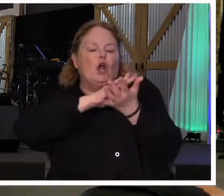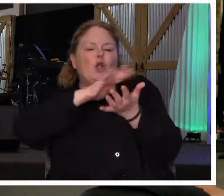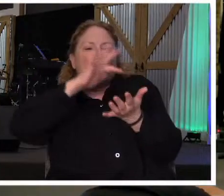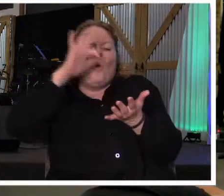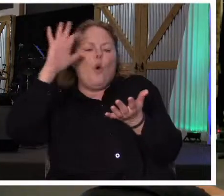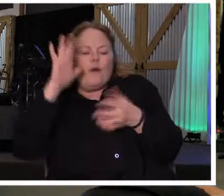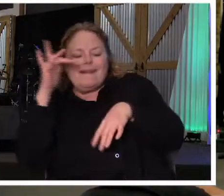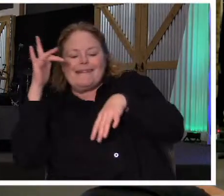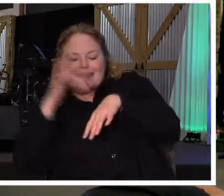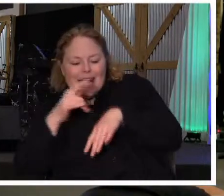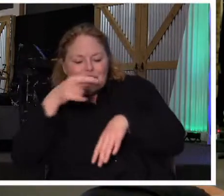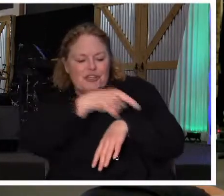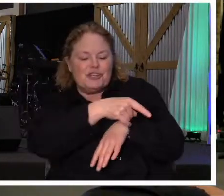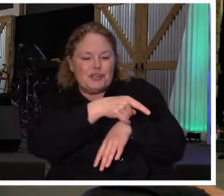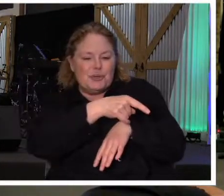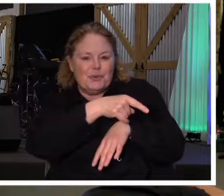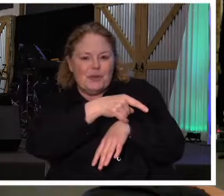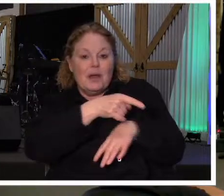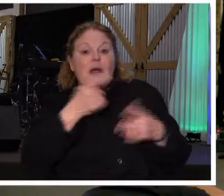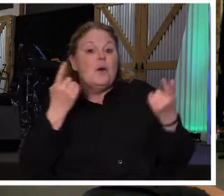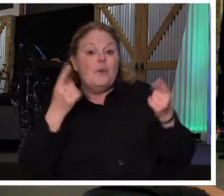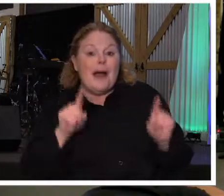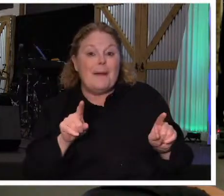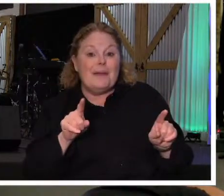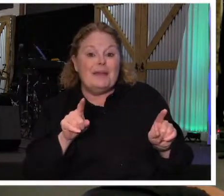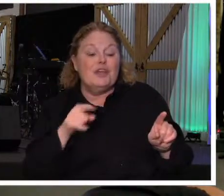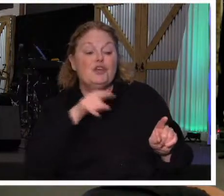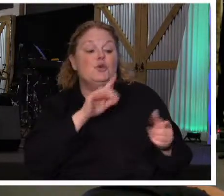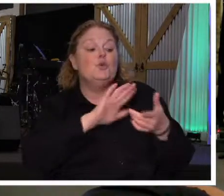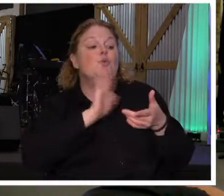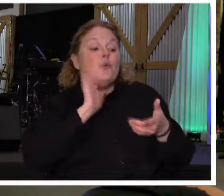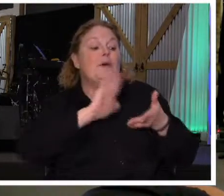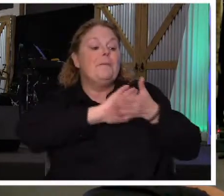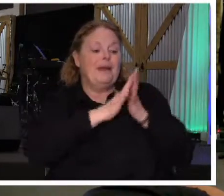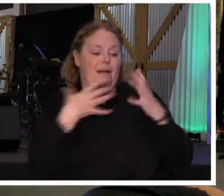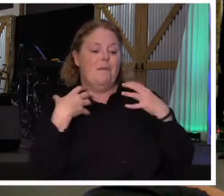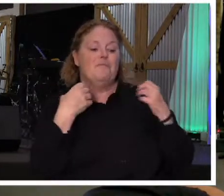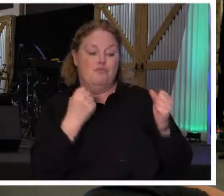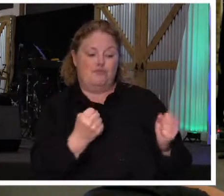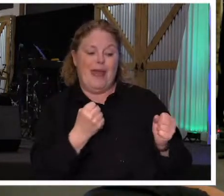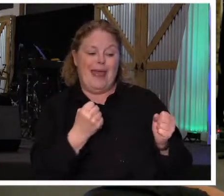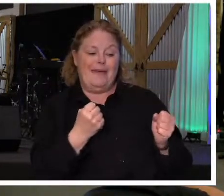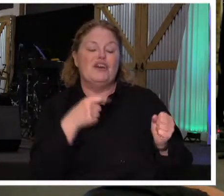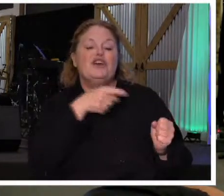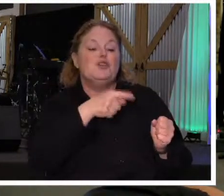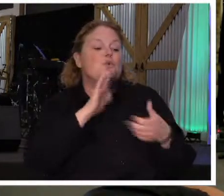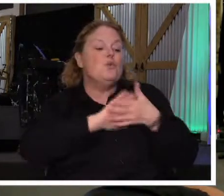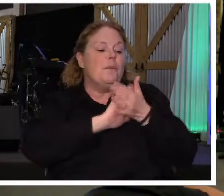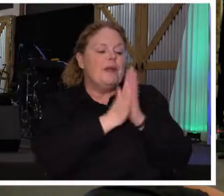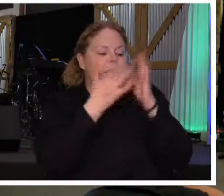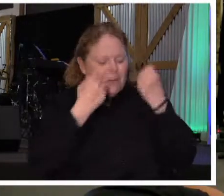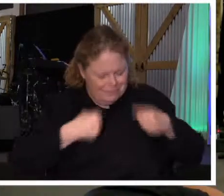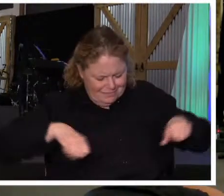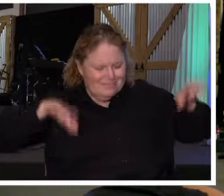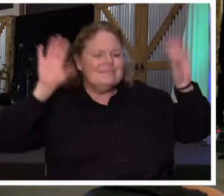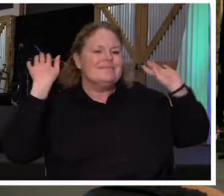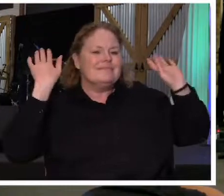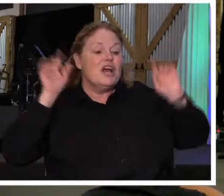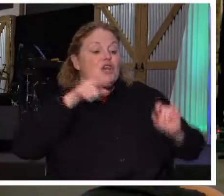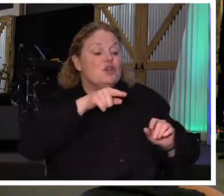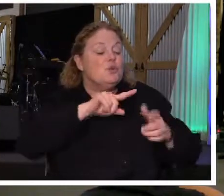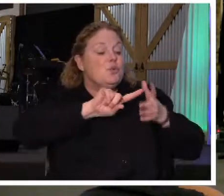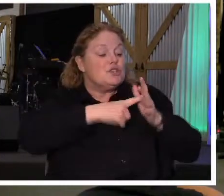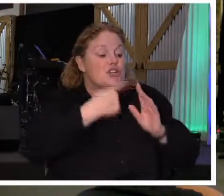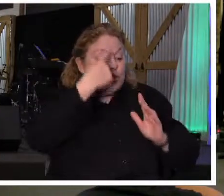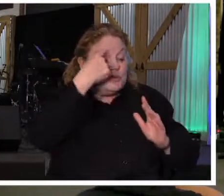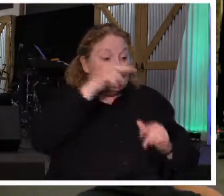what will emerge from that relationship will be bravery, will be self-sacrifice, will be thinking of others